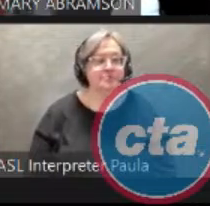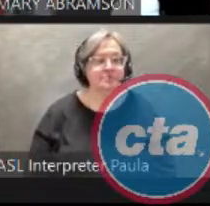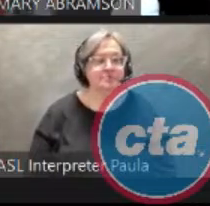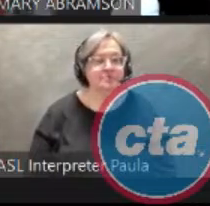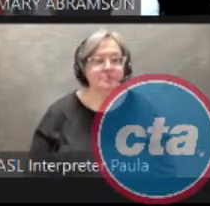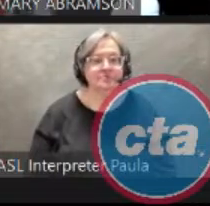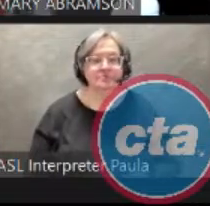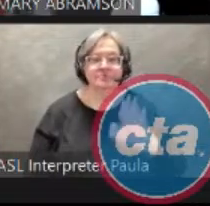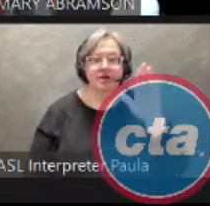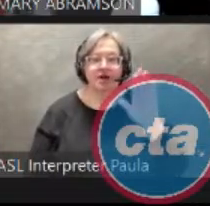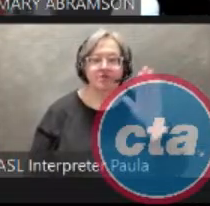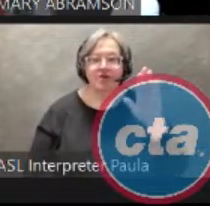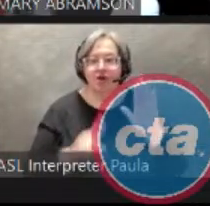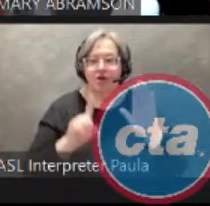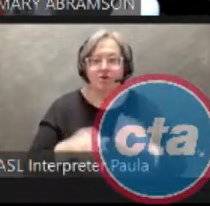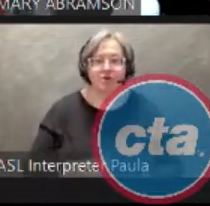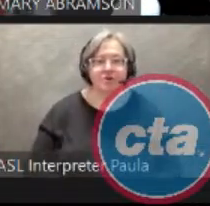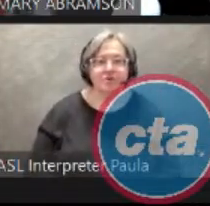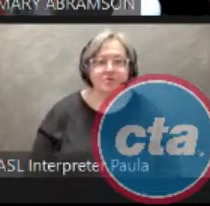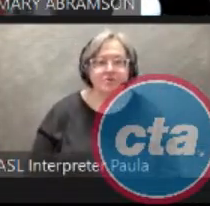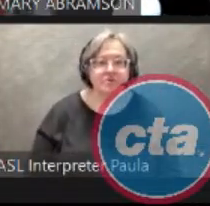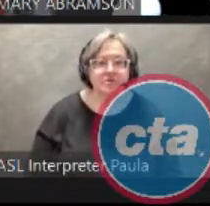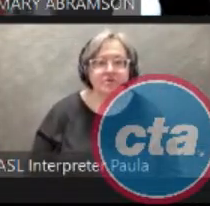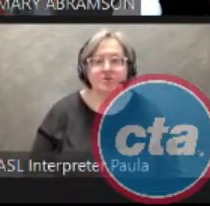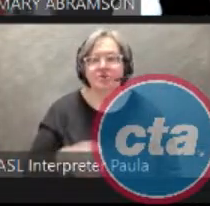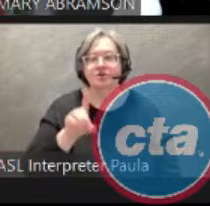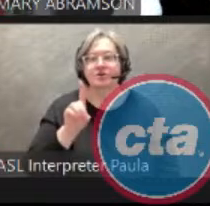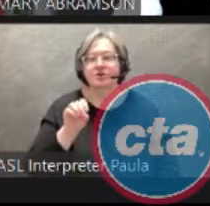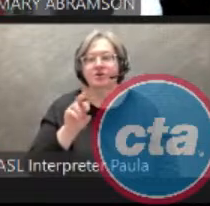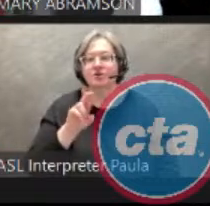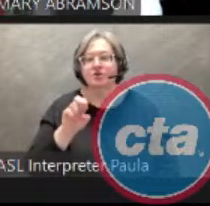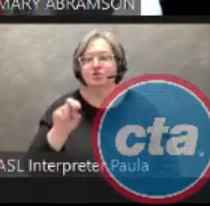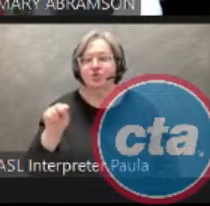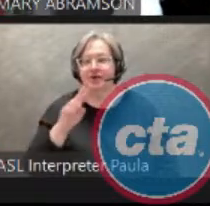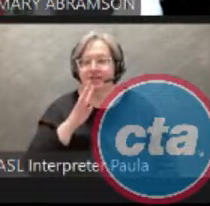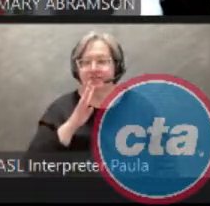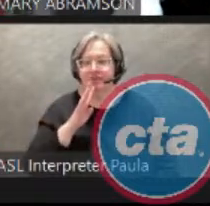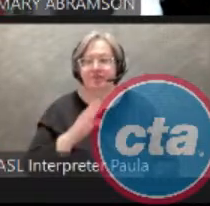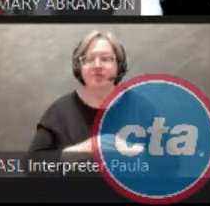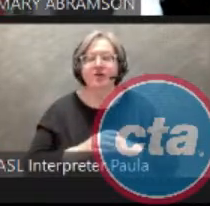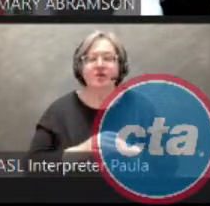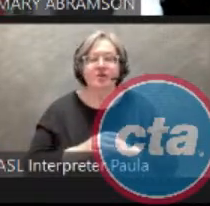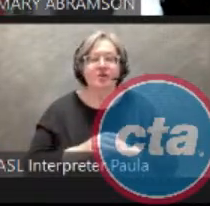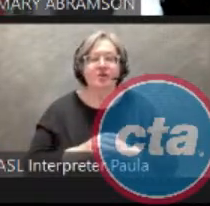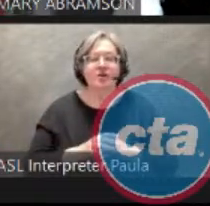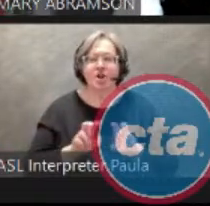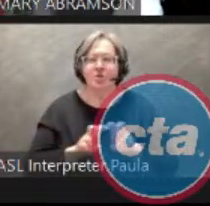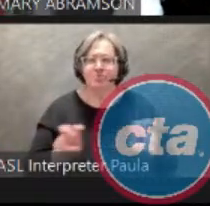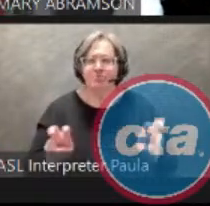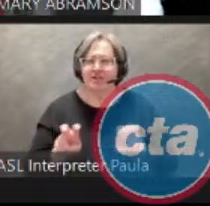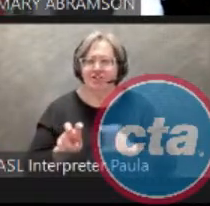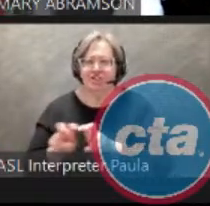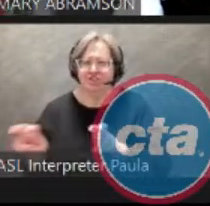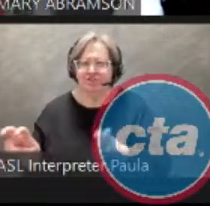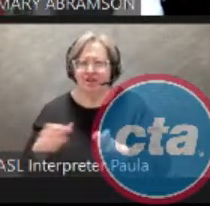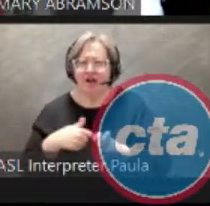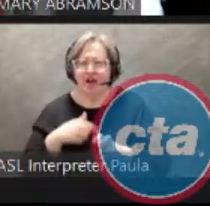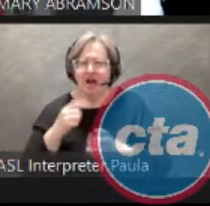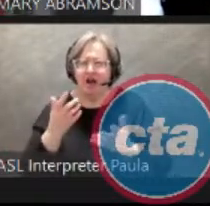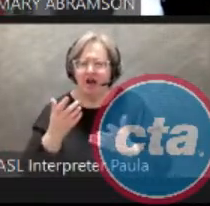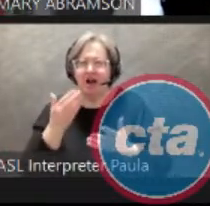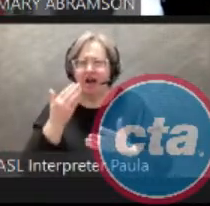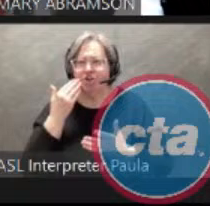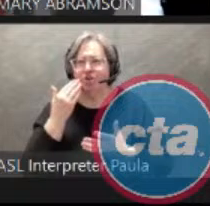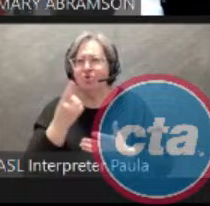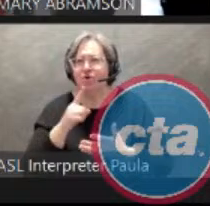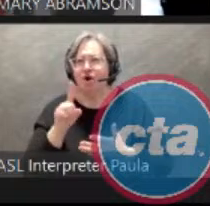Good question. Yes. This is Doreen. Yes, sir. The question that I had, the benches, I know that